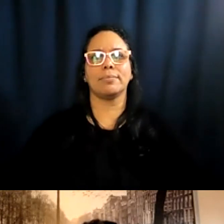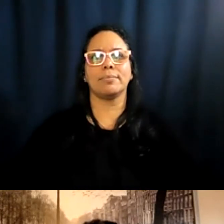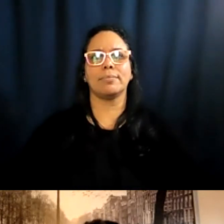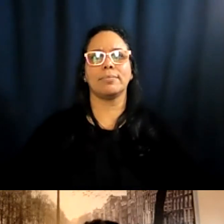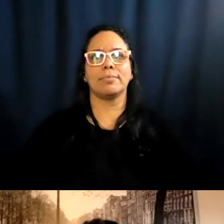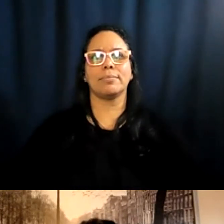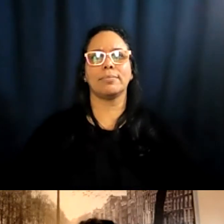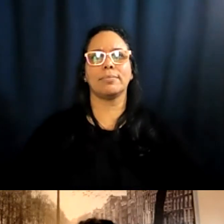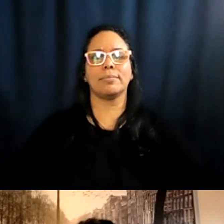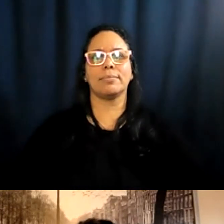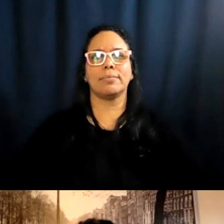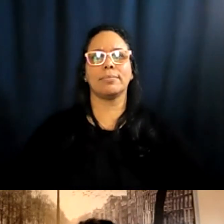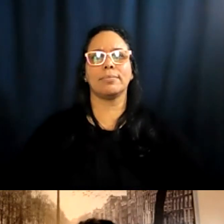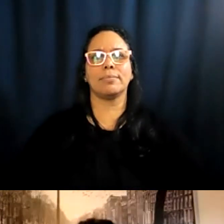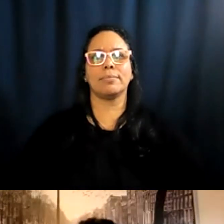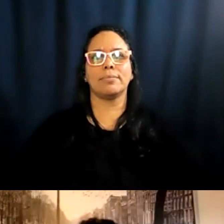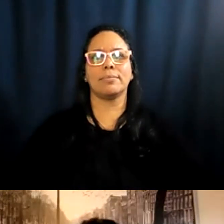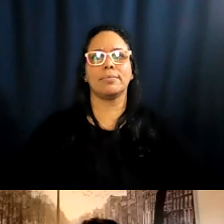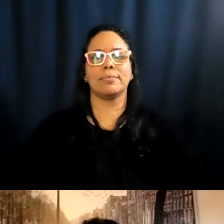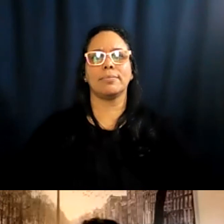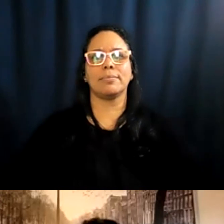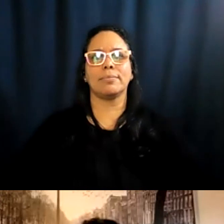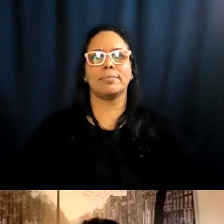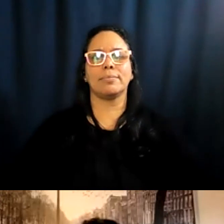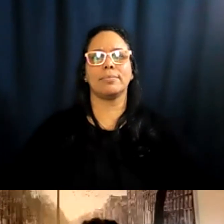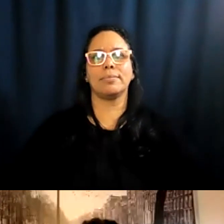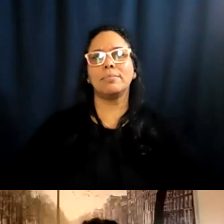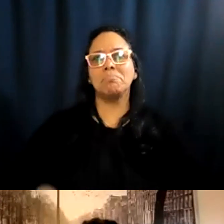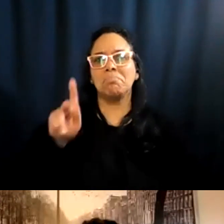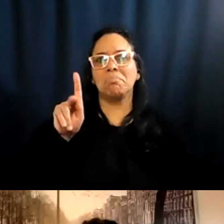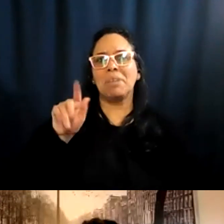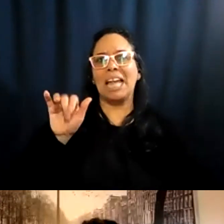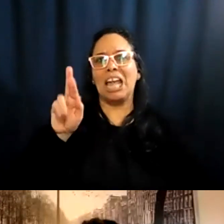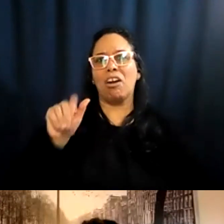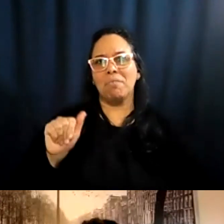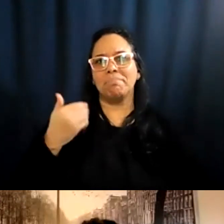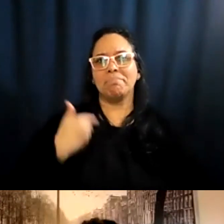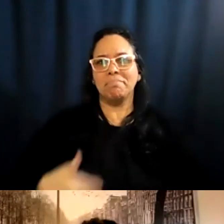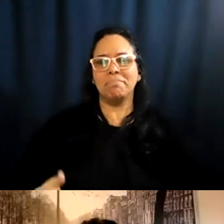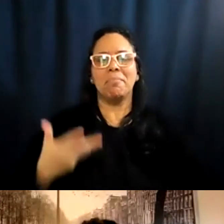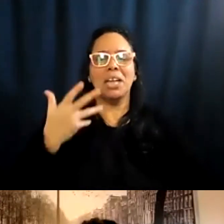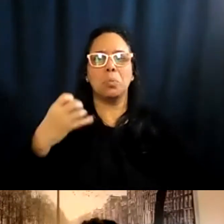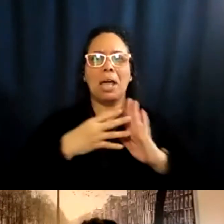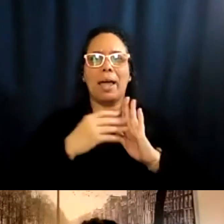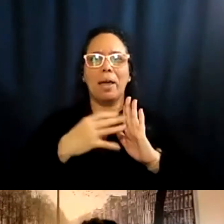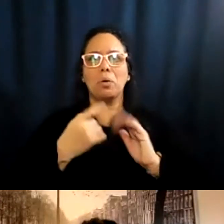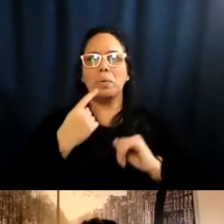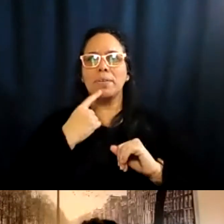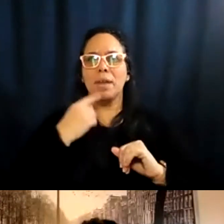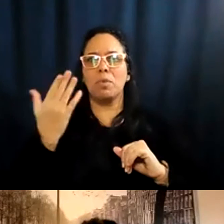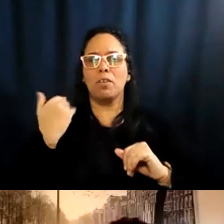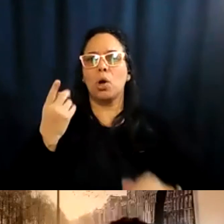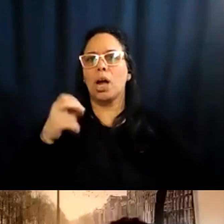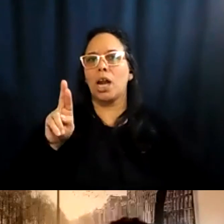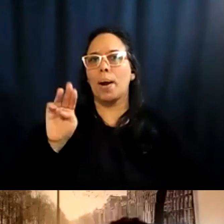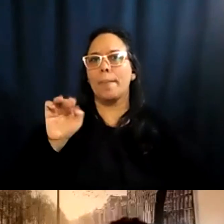Thank you. And it's Kira. But I kind of just, you know, just want to echo what was said already earlier, like what Dr. Malone said,